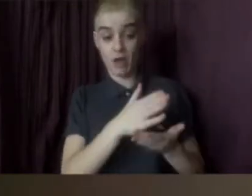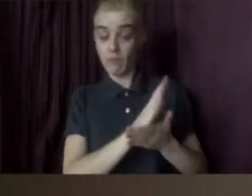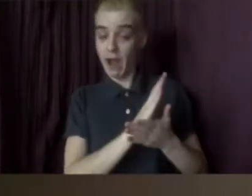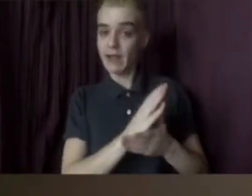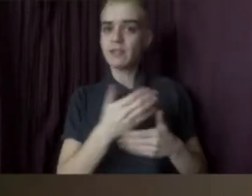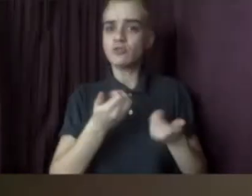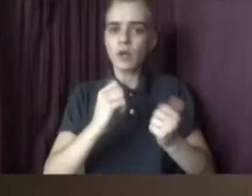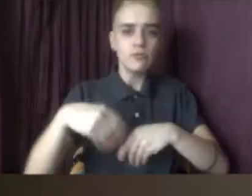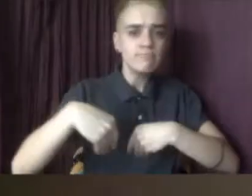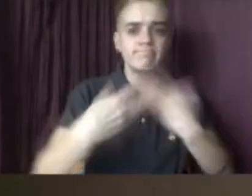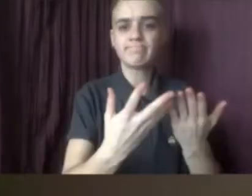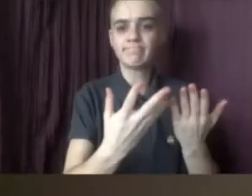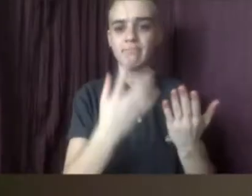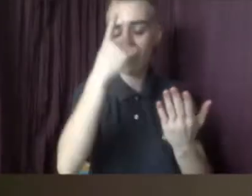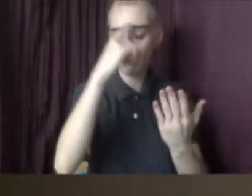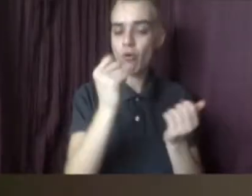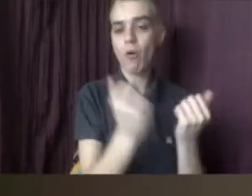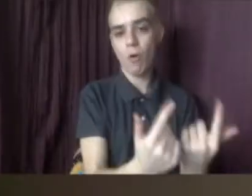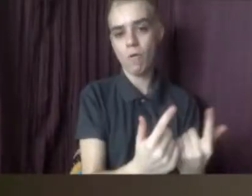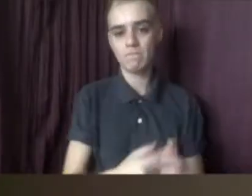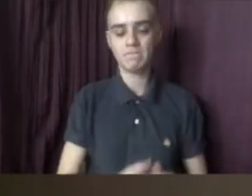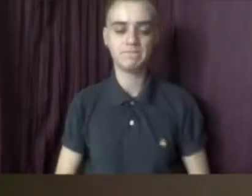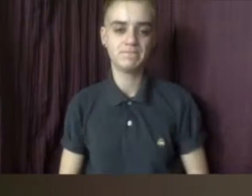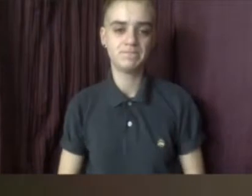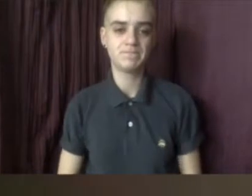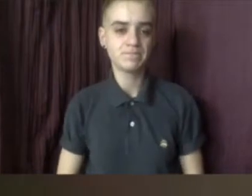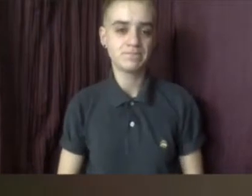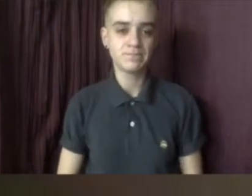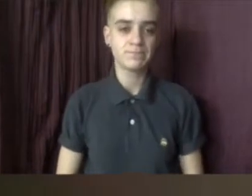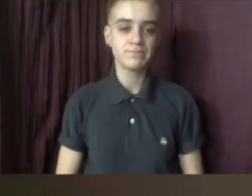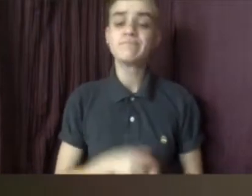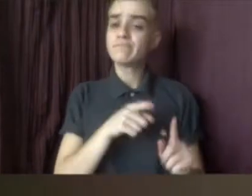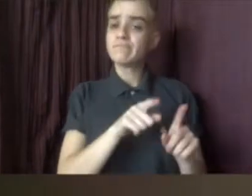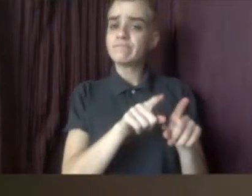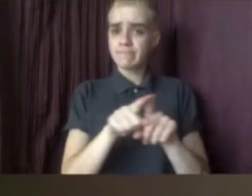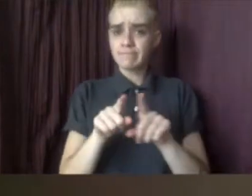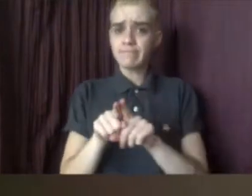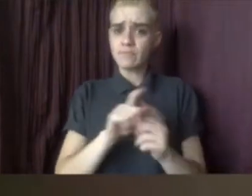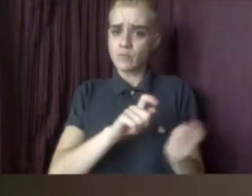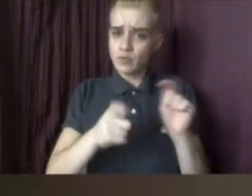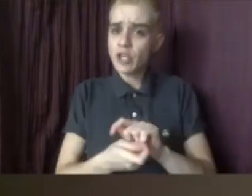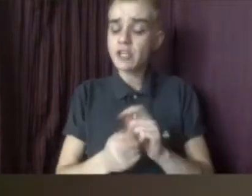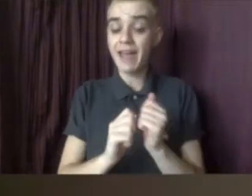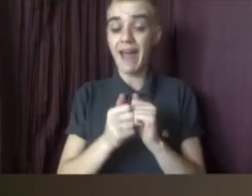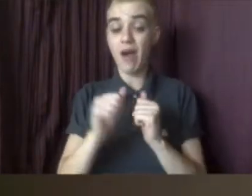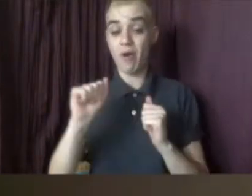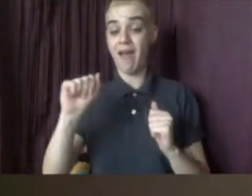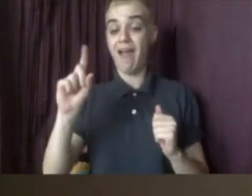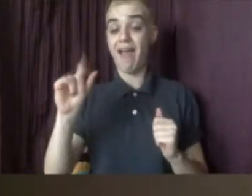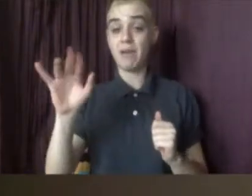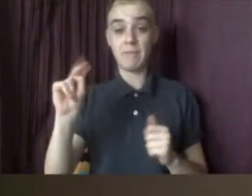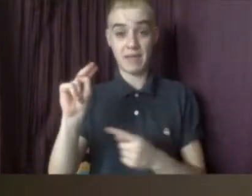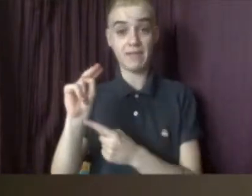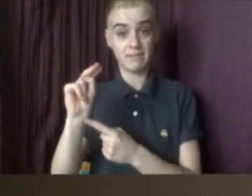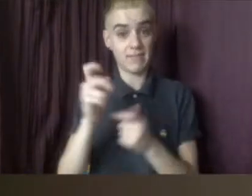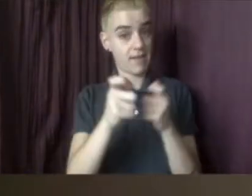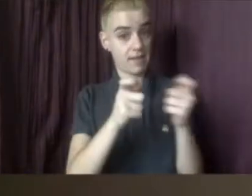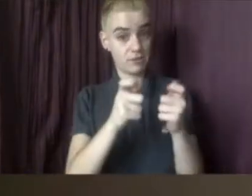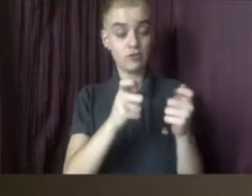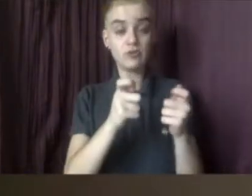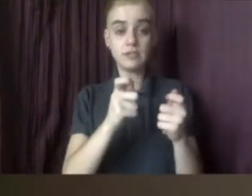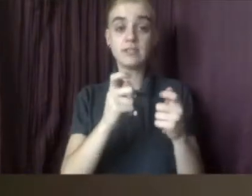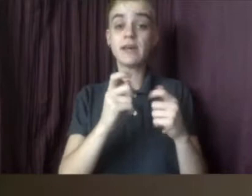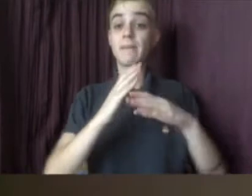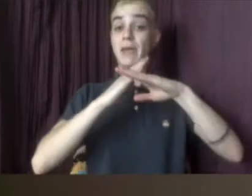So it really tackles some of the better known structural weaknesses and the vulnerabilities in our